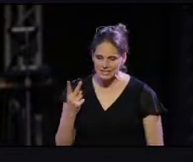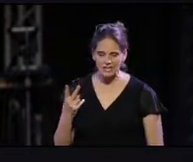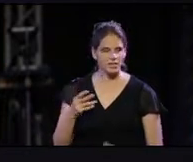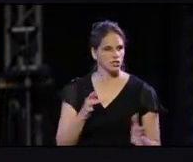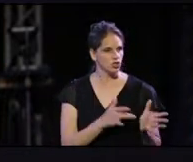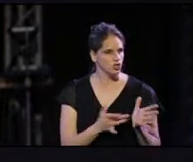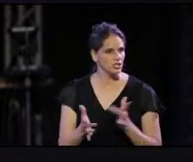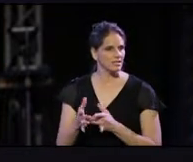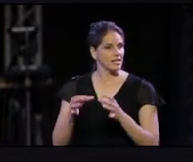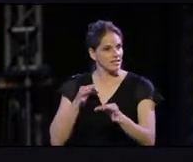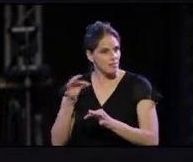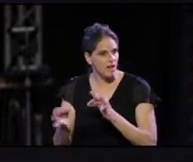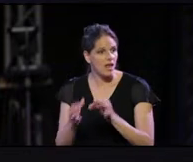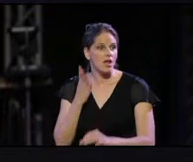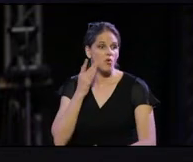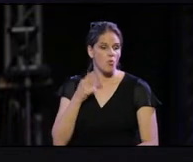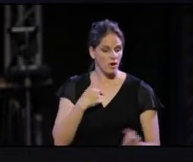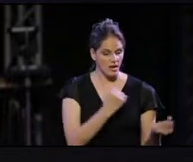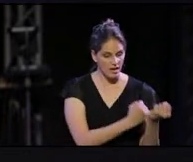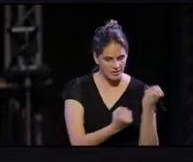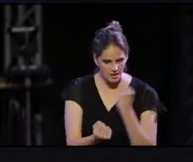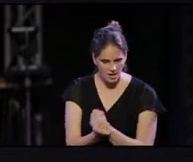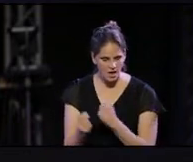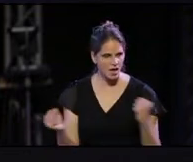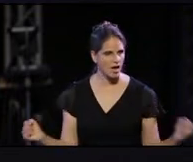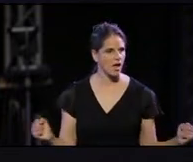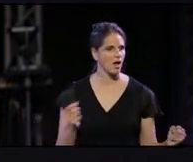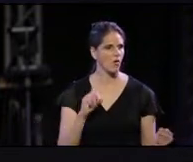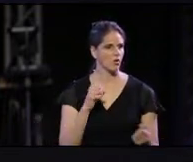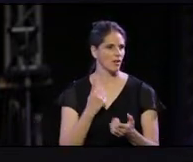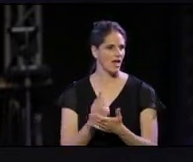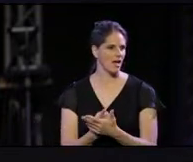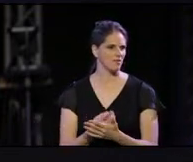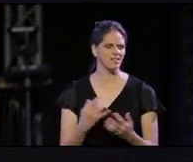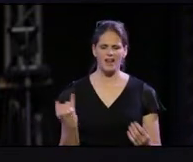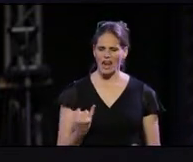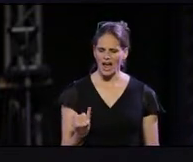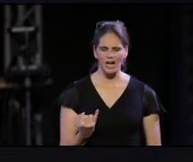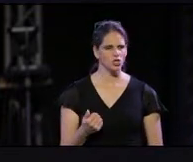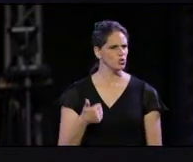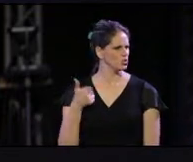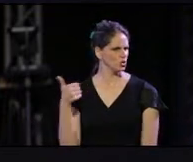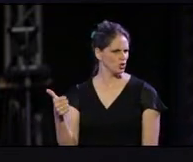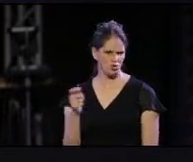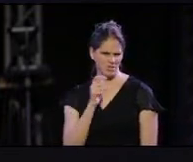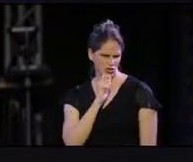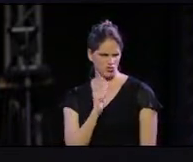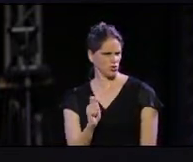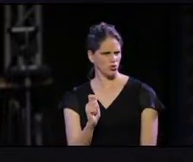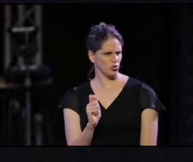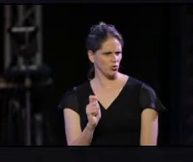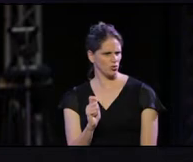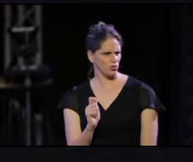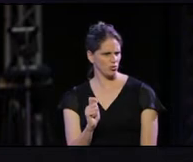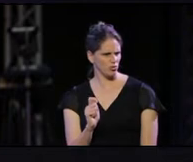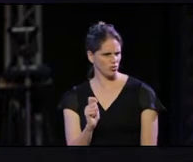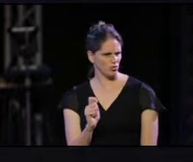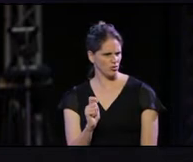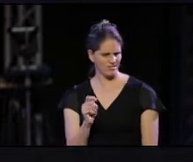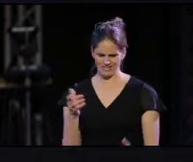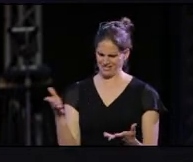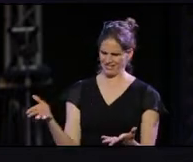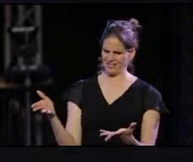You know what it is, don't you? It's too good to be true. It's too good to be